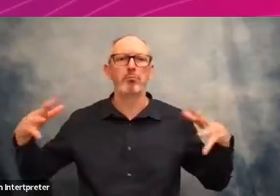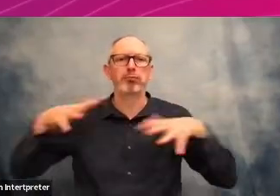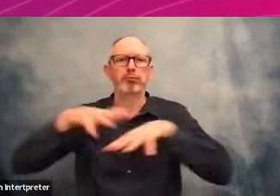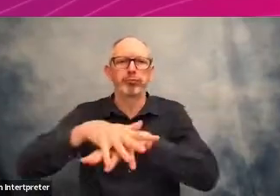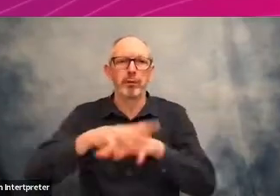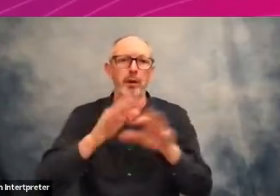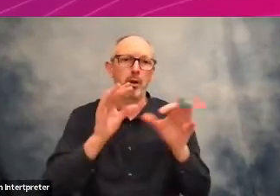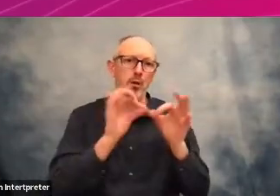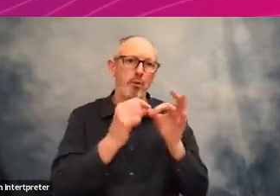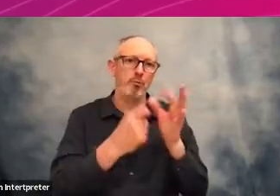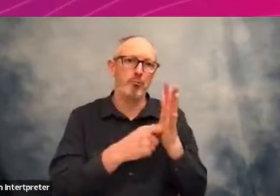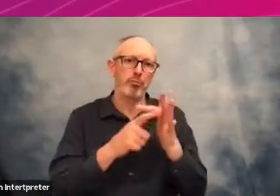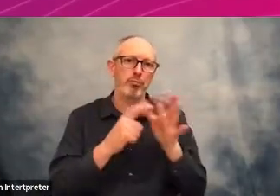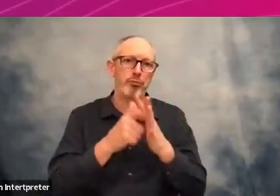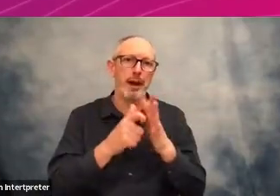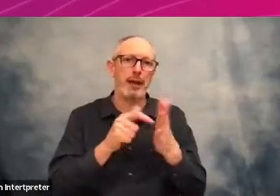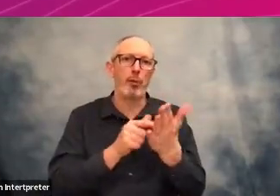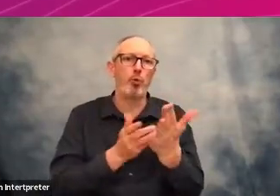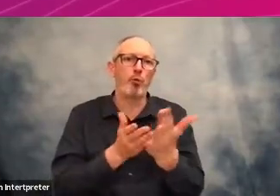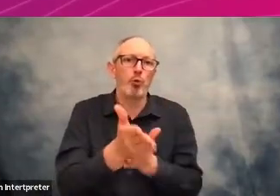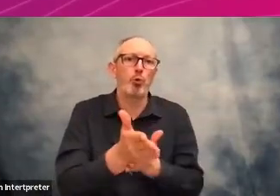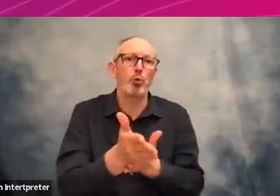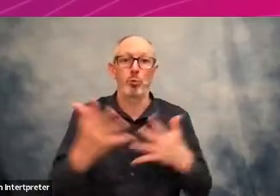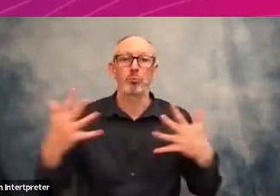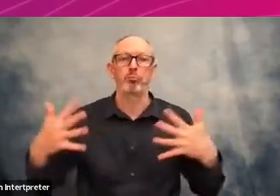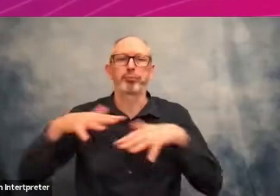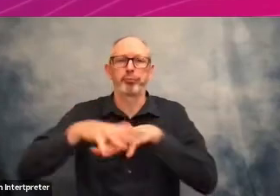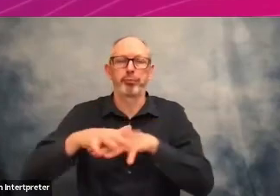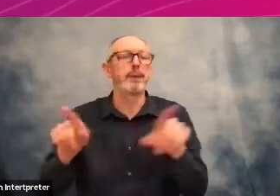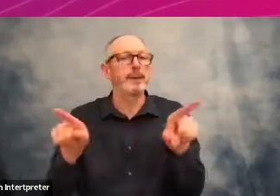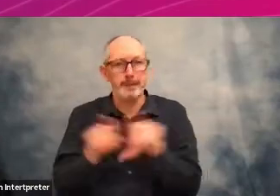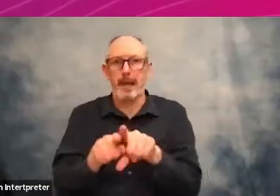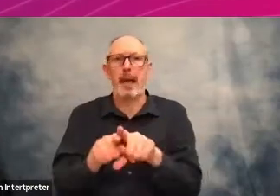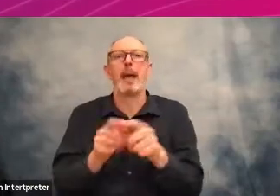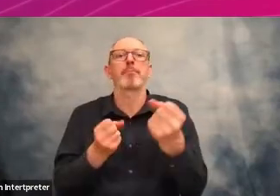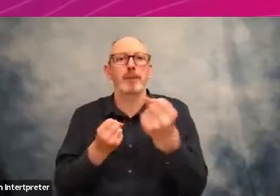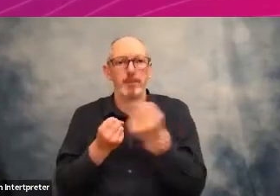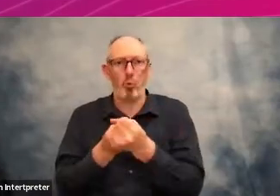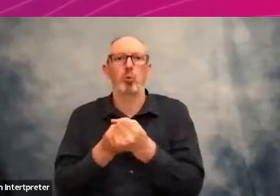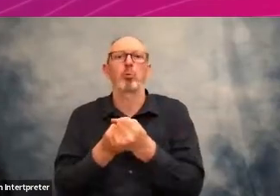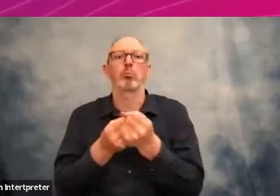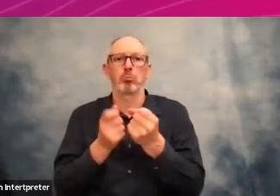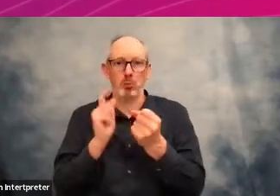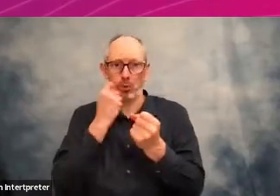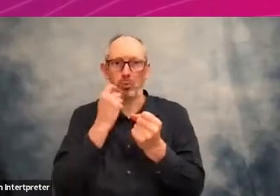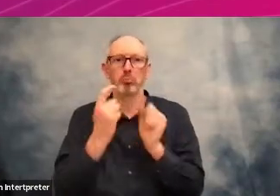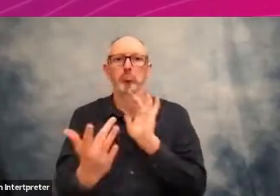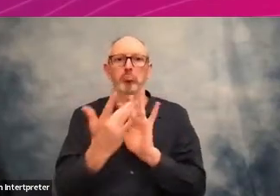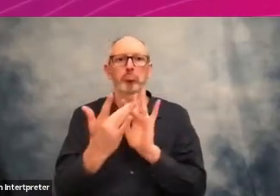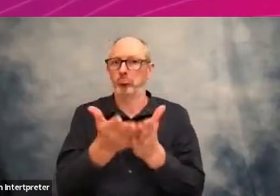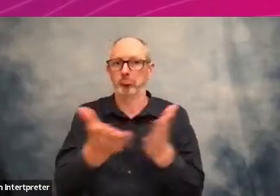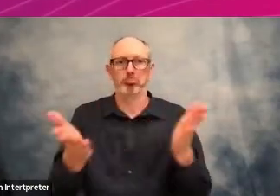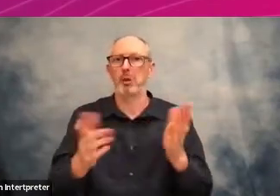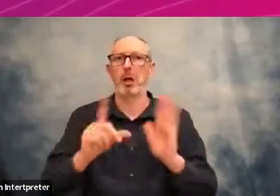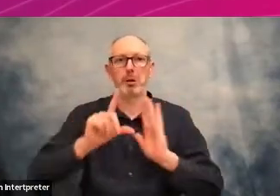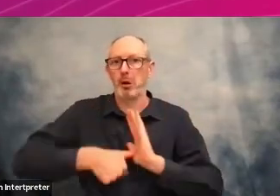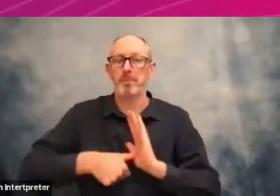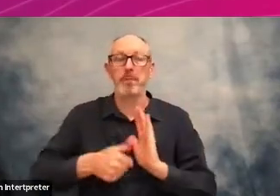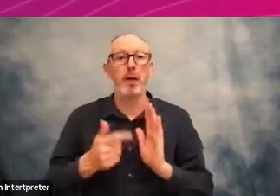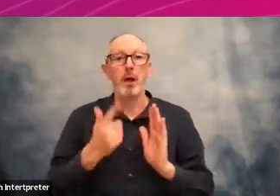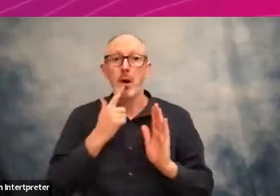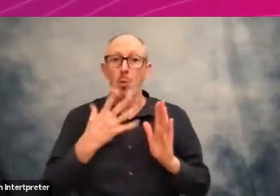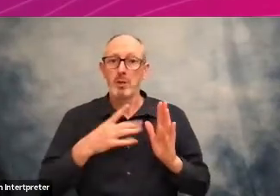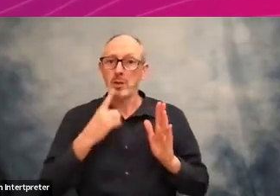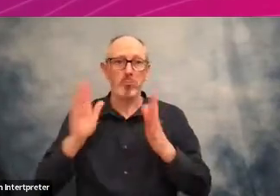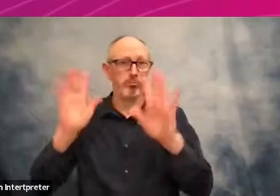Breakthrough, but the same support is here. And so you're very welcome to reach out anytime. But yeah, I just wanted to say a huge congratulations to